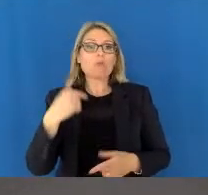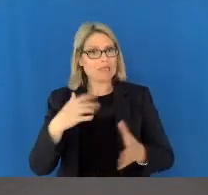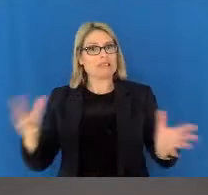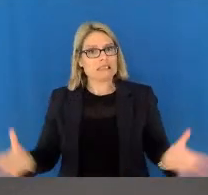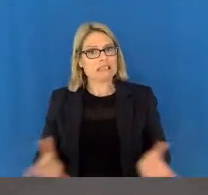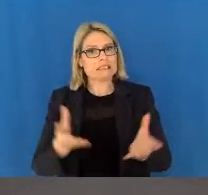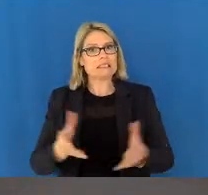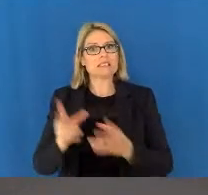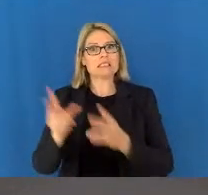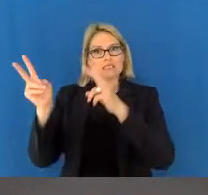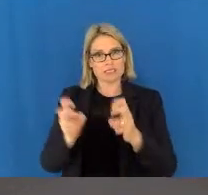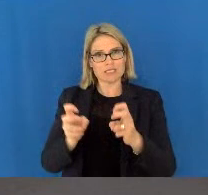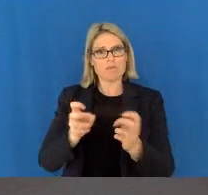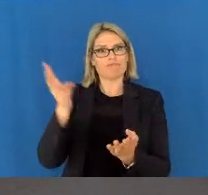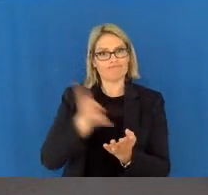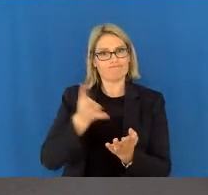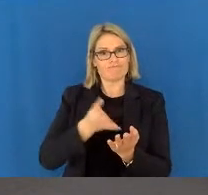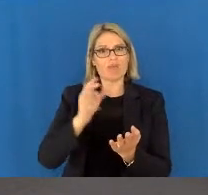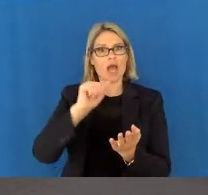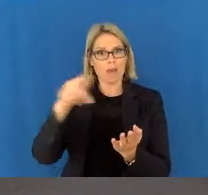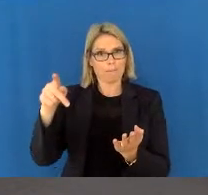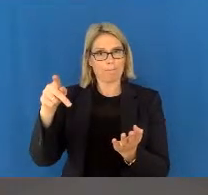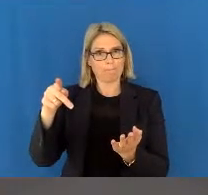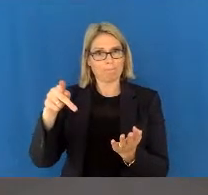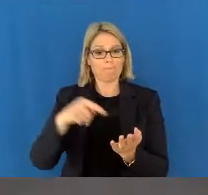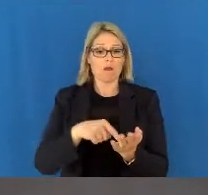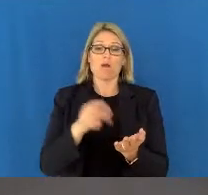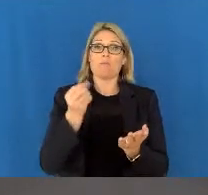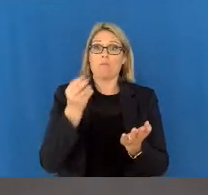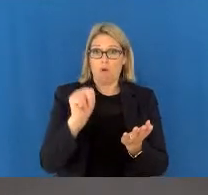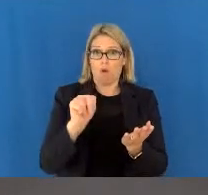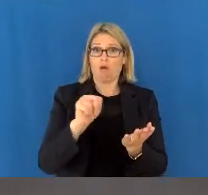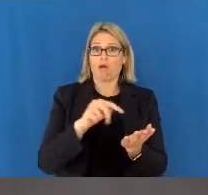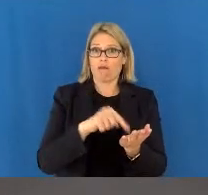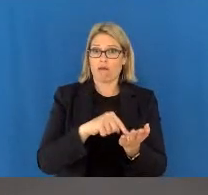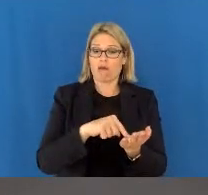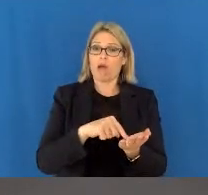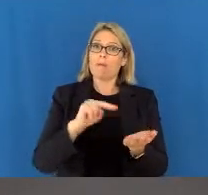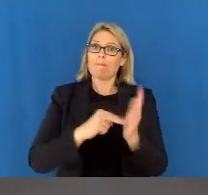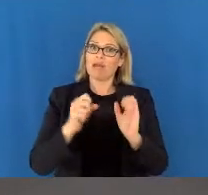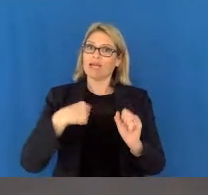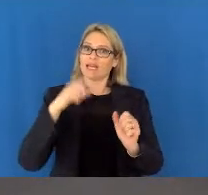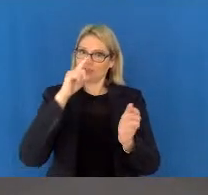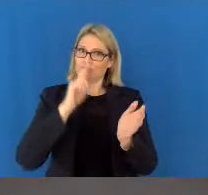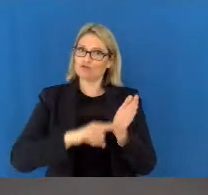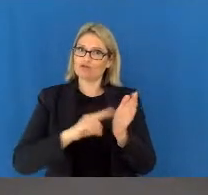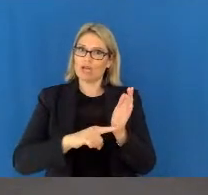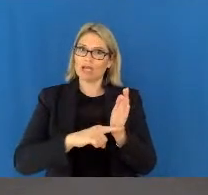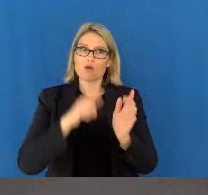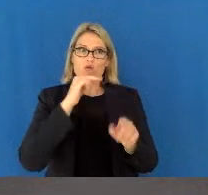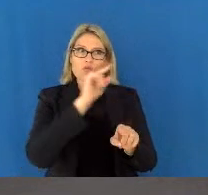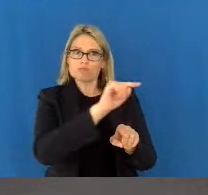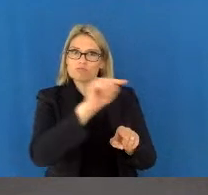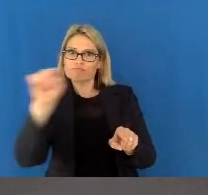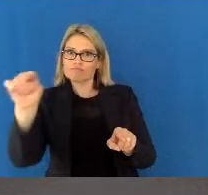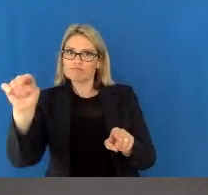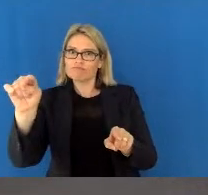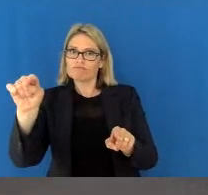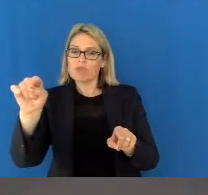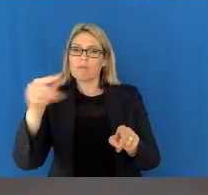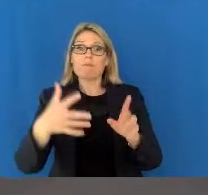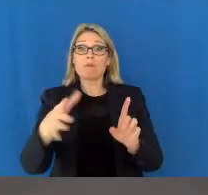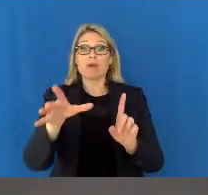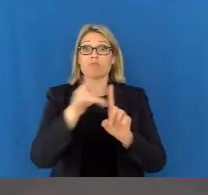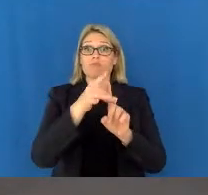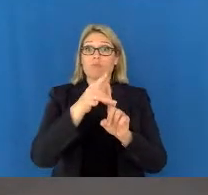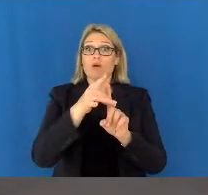download it and to activate it so that they can check for COVID, so that other people who may have been around them